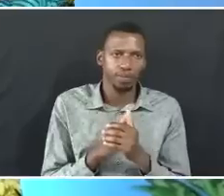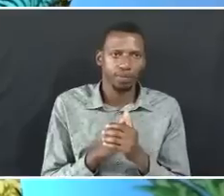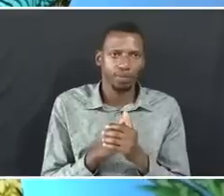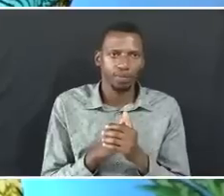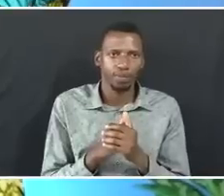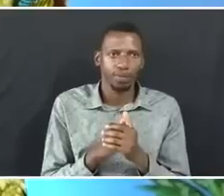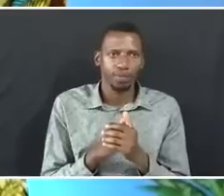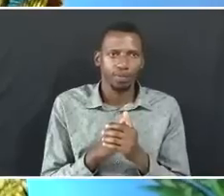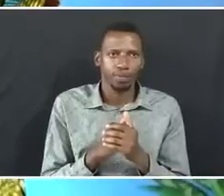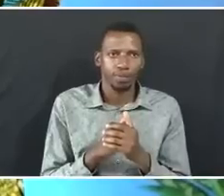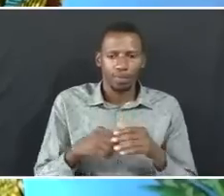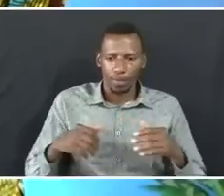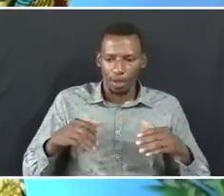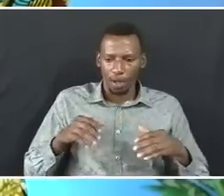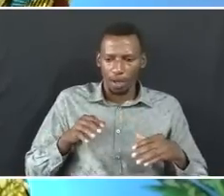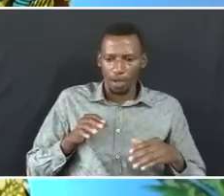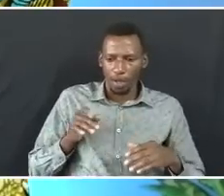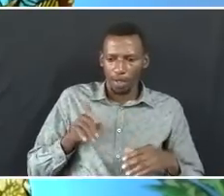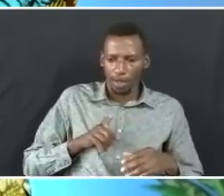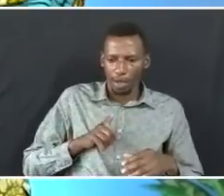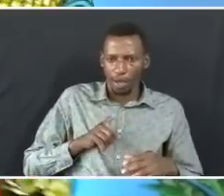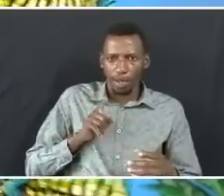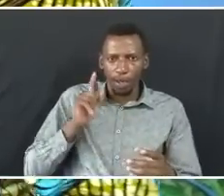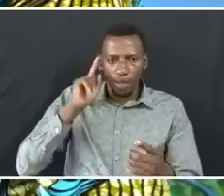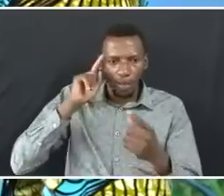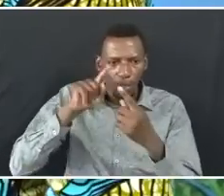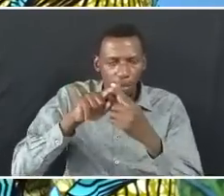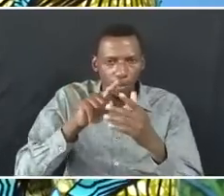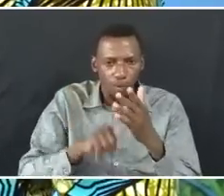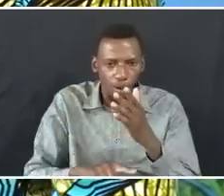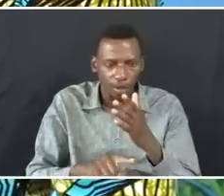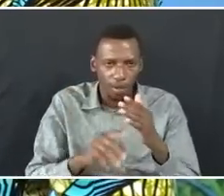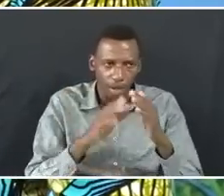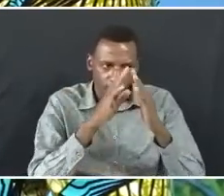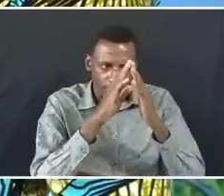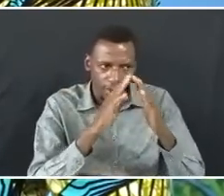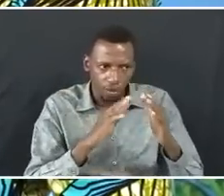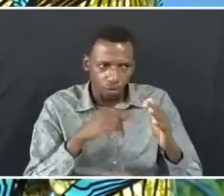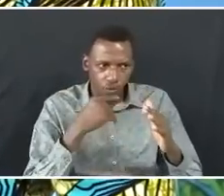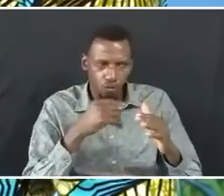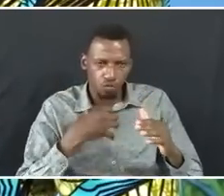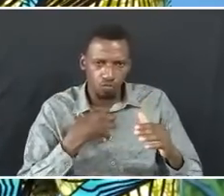are bent on targeting someone's house.